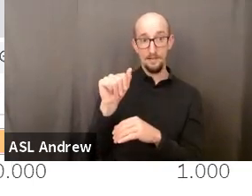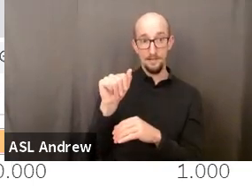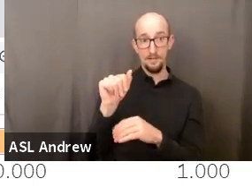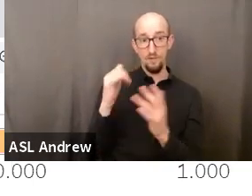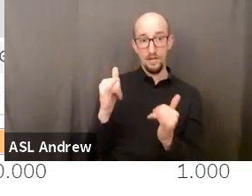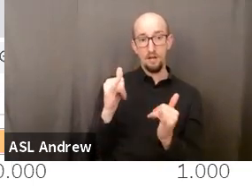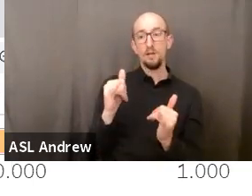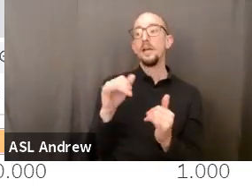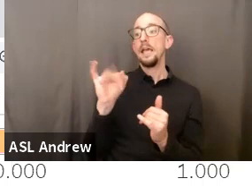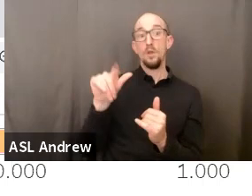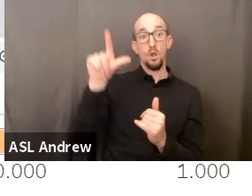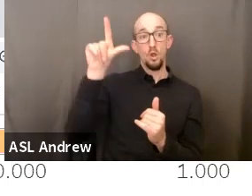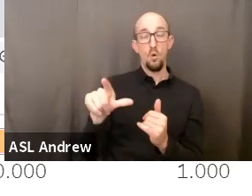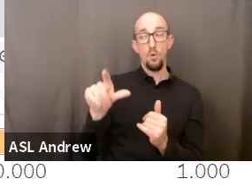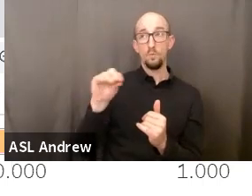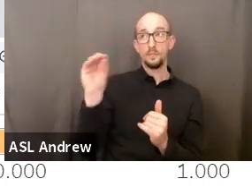the